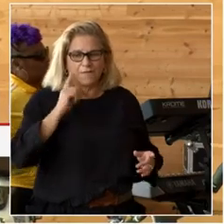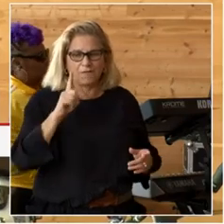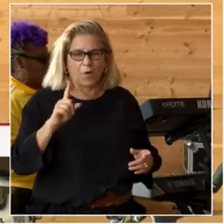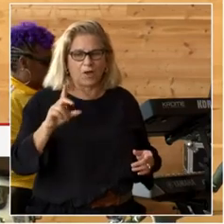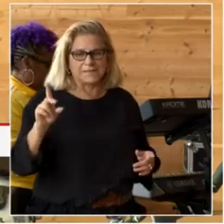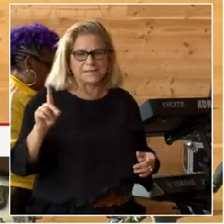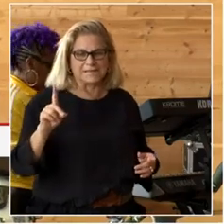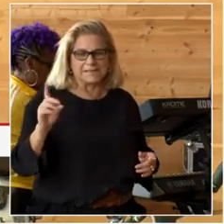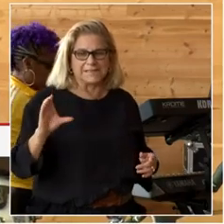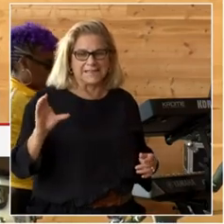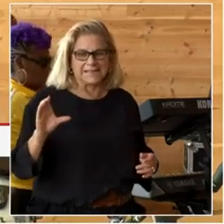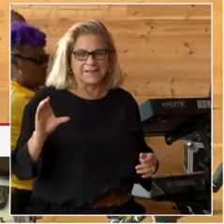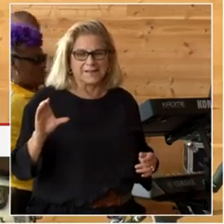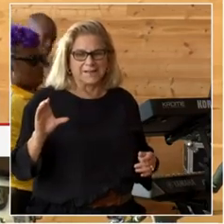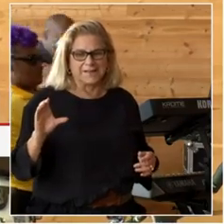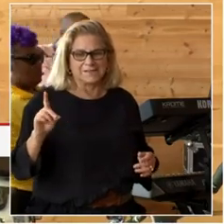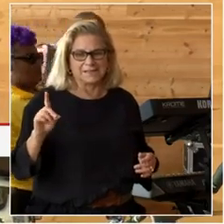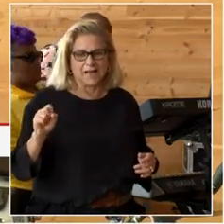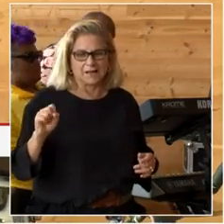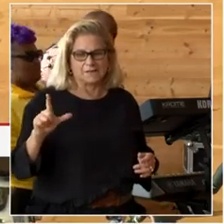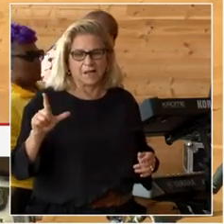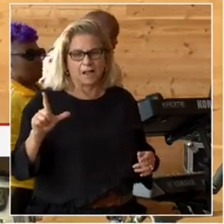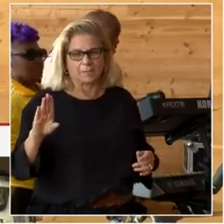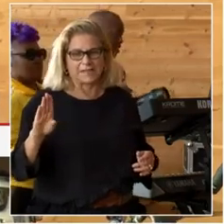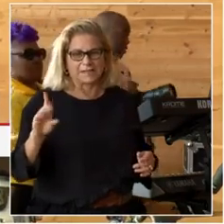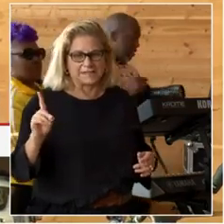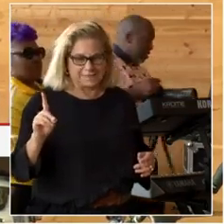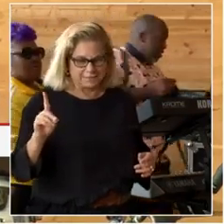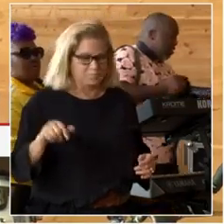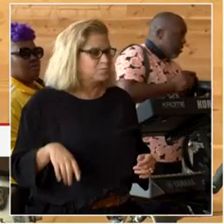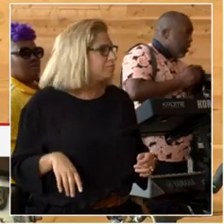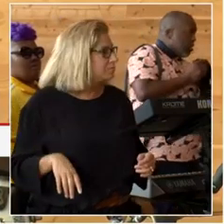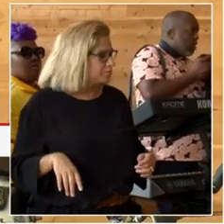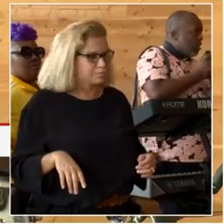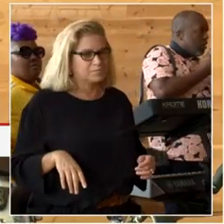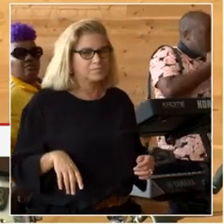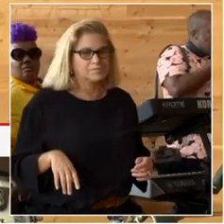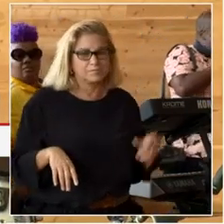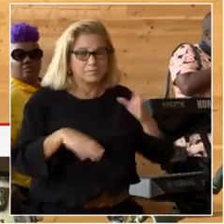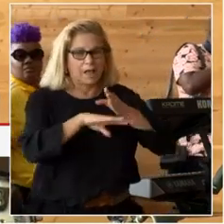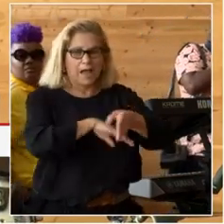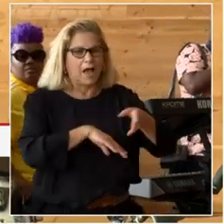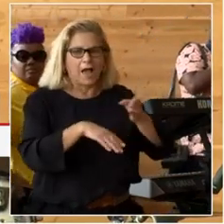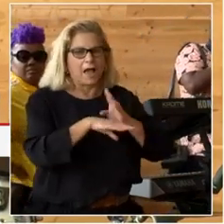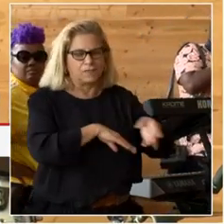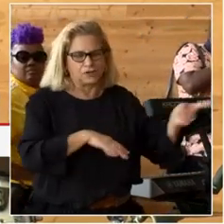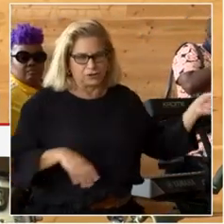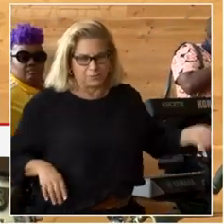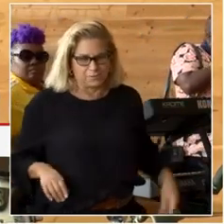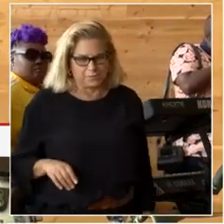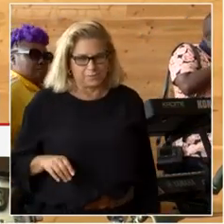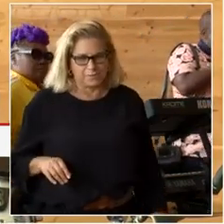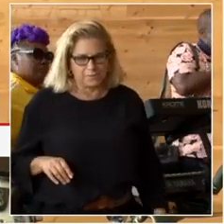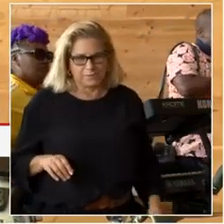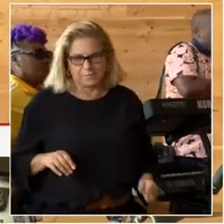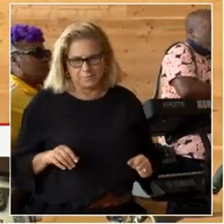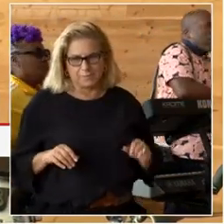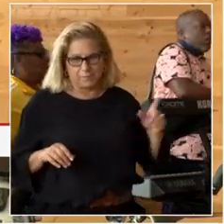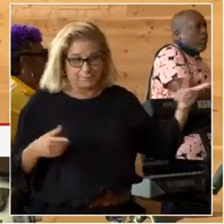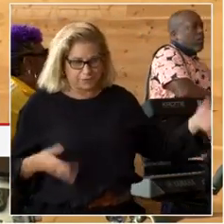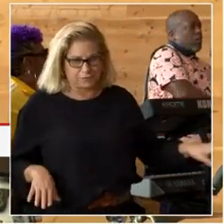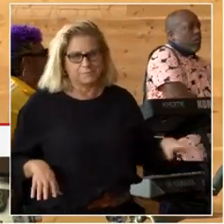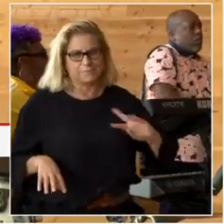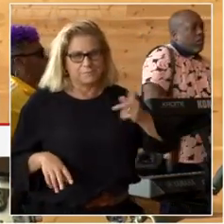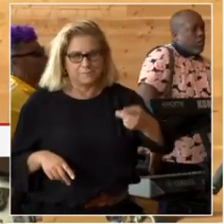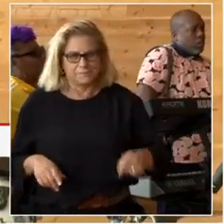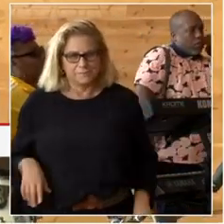all the work that you will do. So we celebrate, or we acknowledge Women's